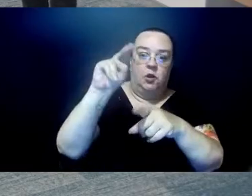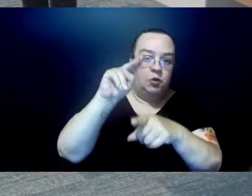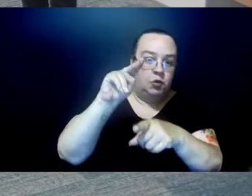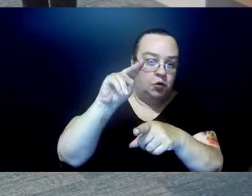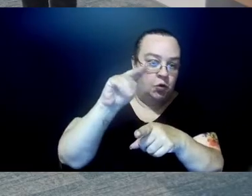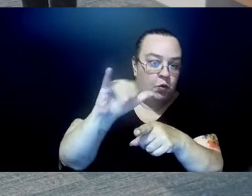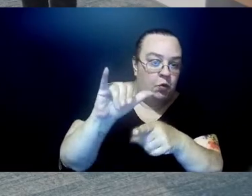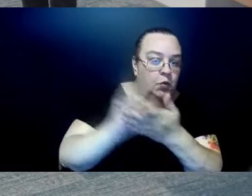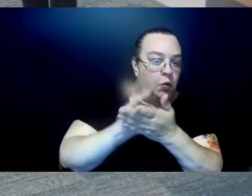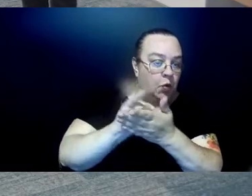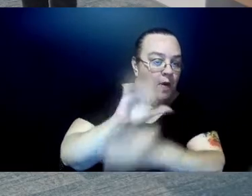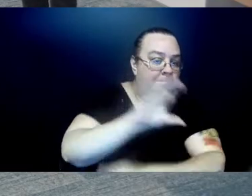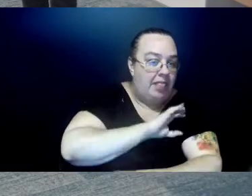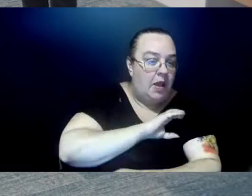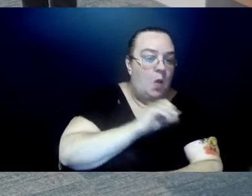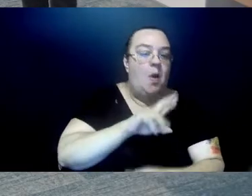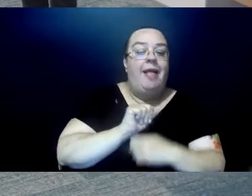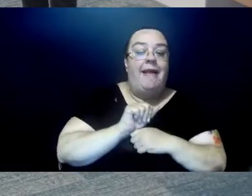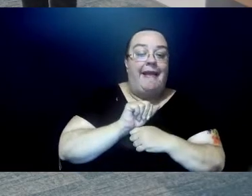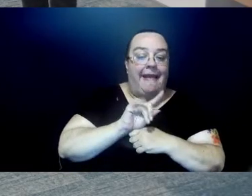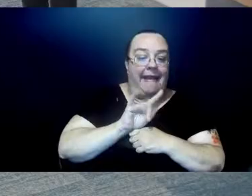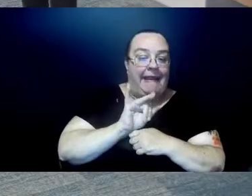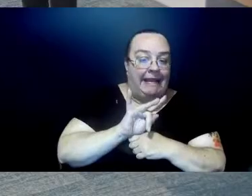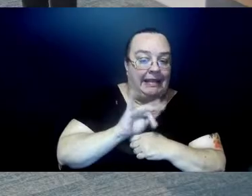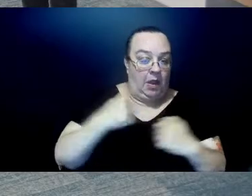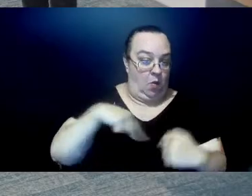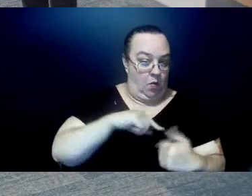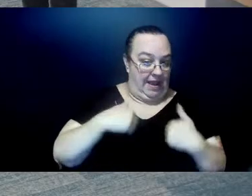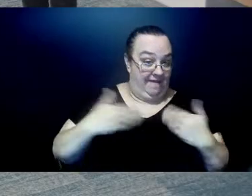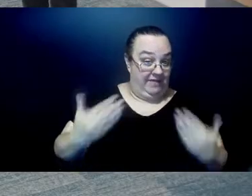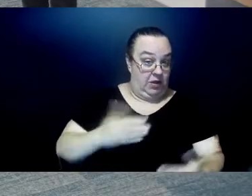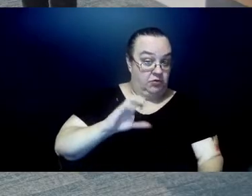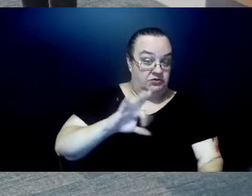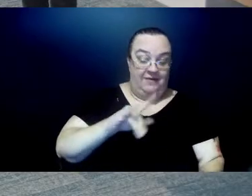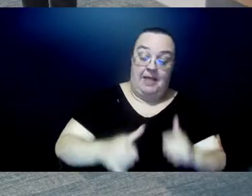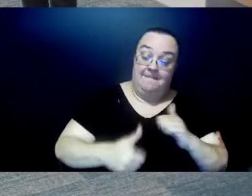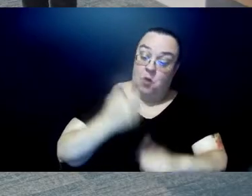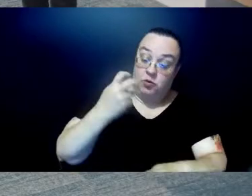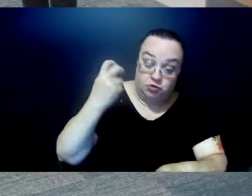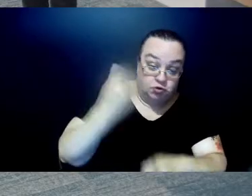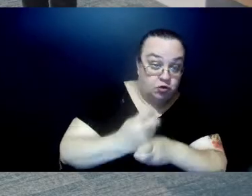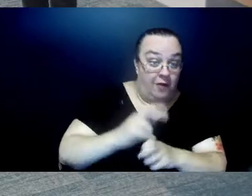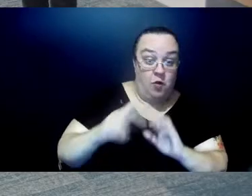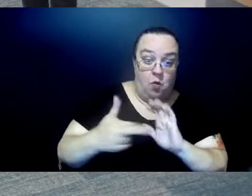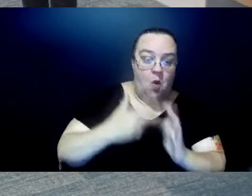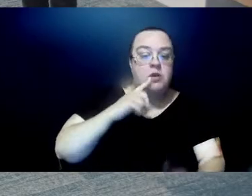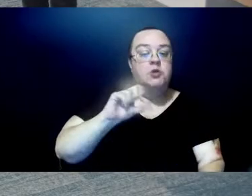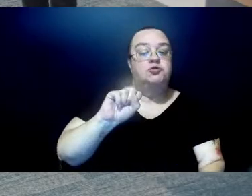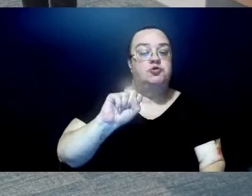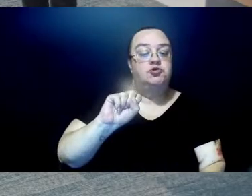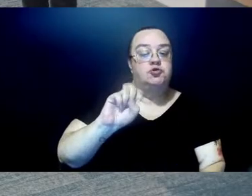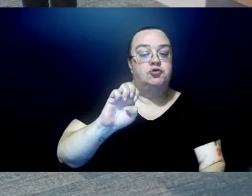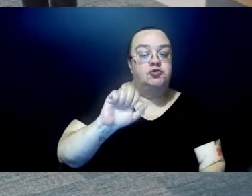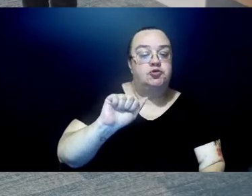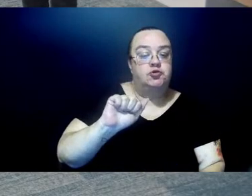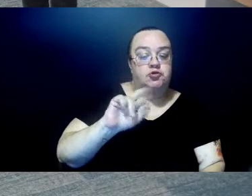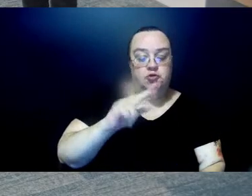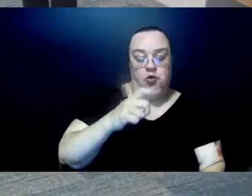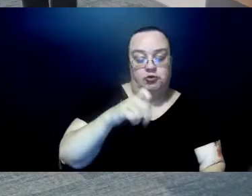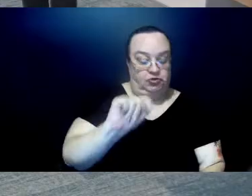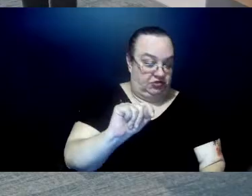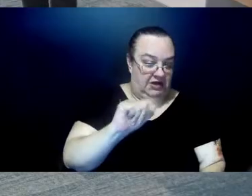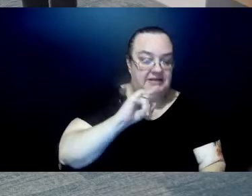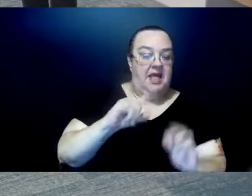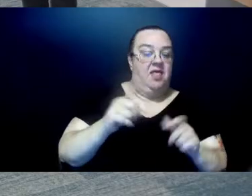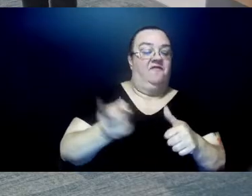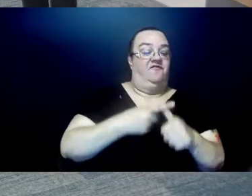or the 18 officers of the Cheverly Police Department, the most difficult rank is that of sergeant. It's a first-line supervisor, and it's that